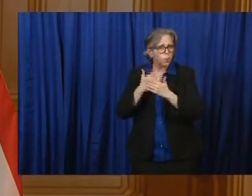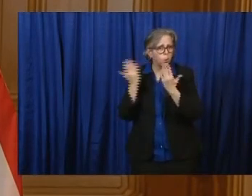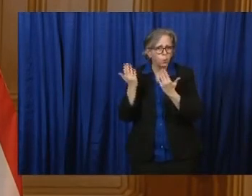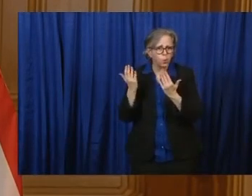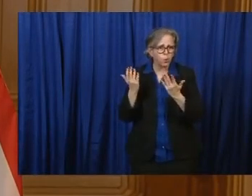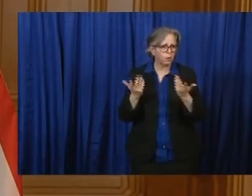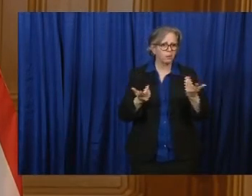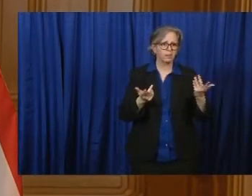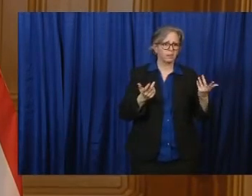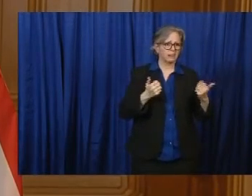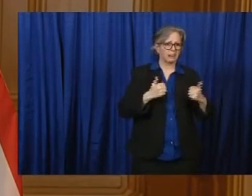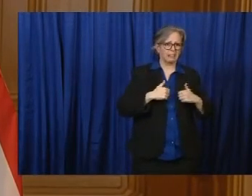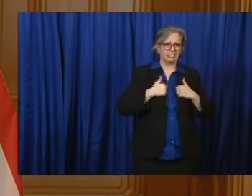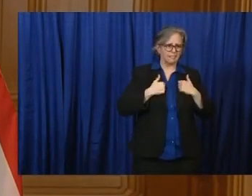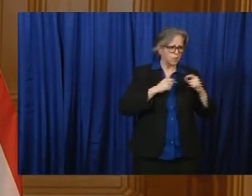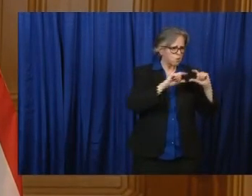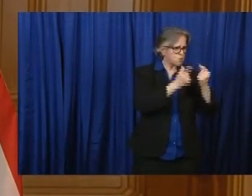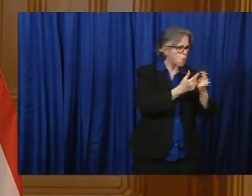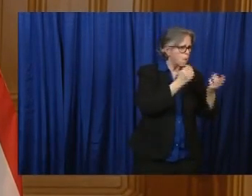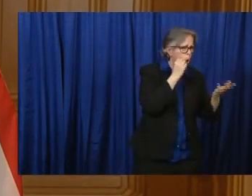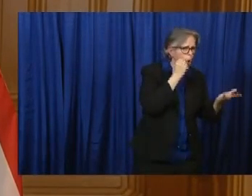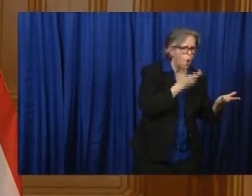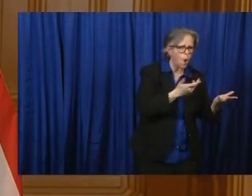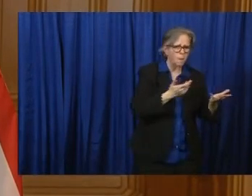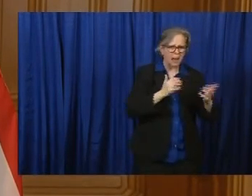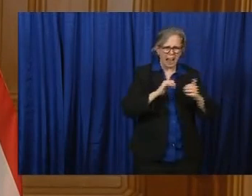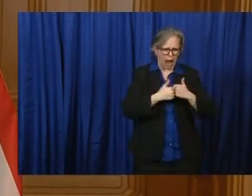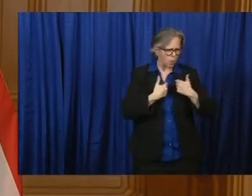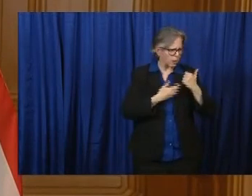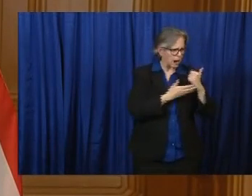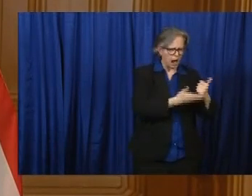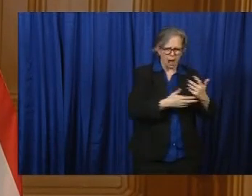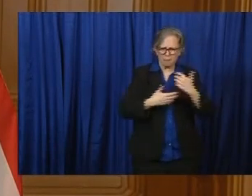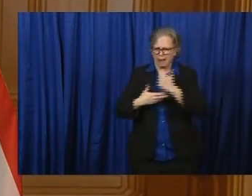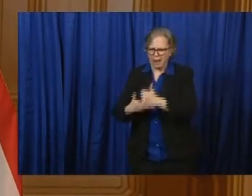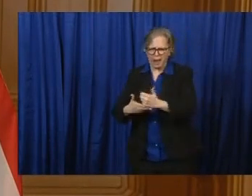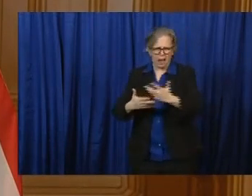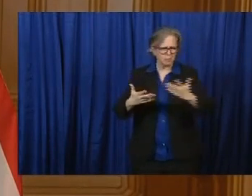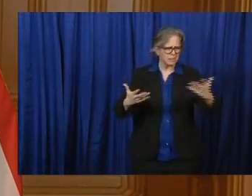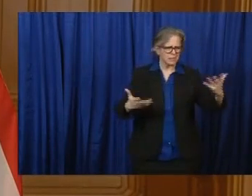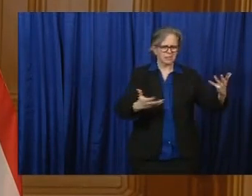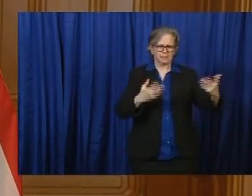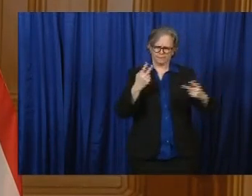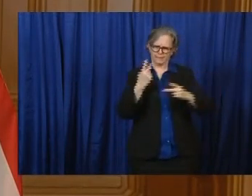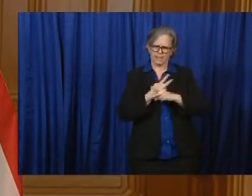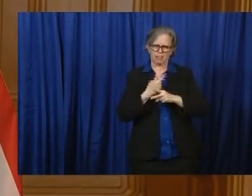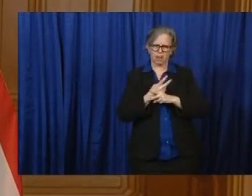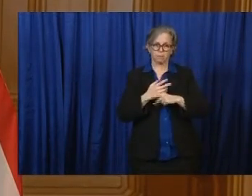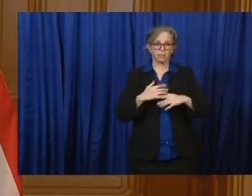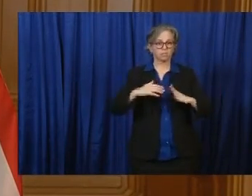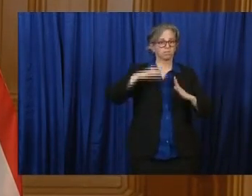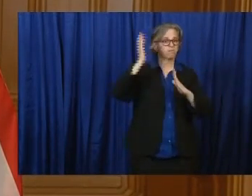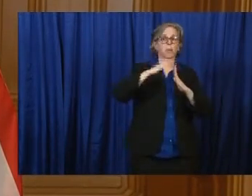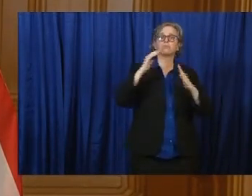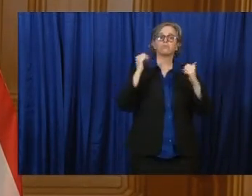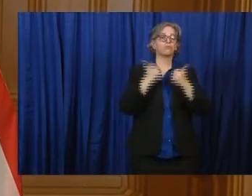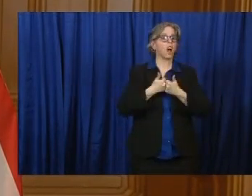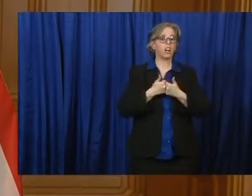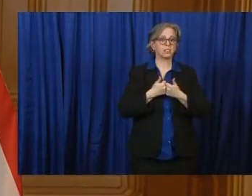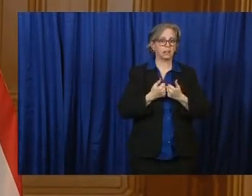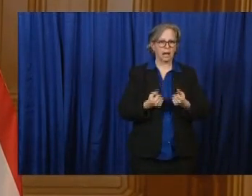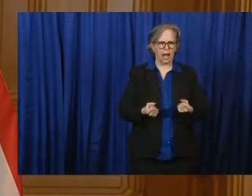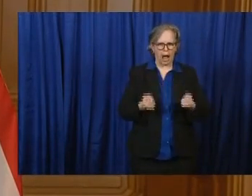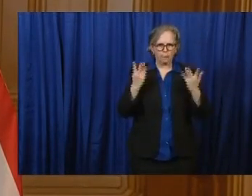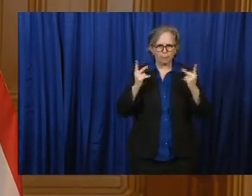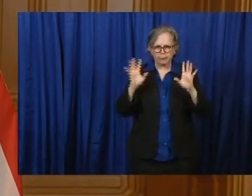front lines. The big challenge is still helping reduce the number of people in our homeless shelters. Shelters are not